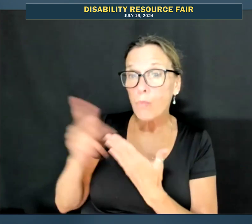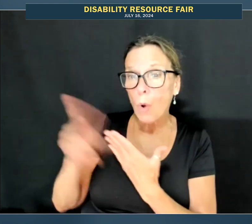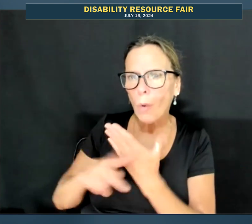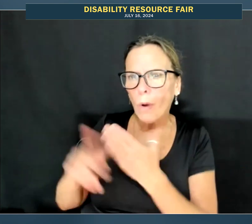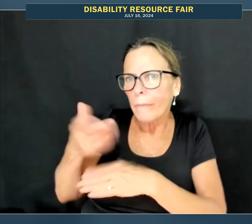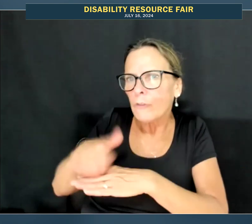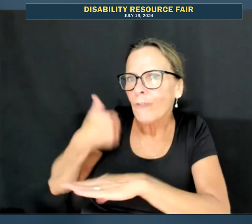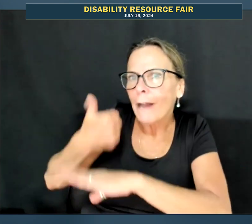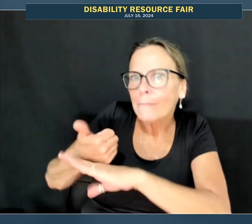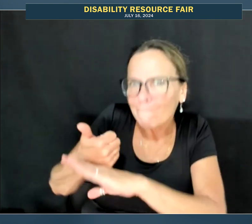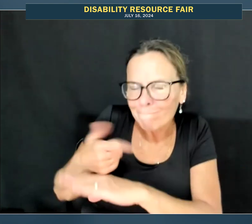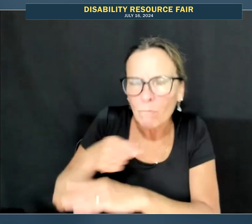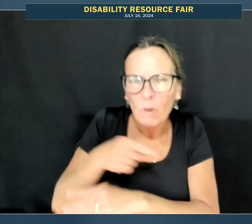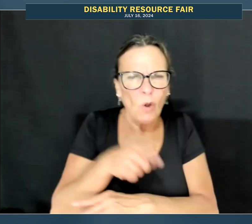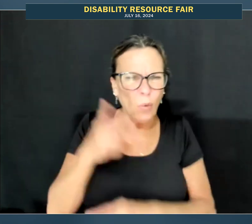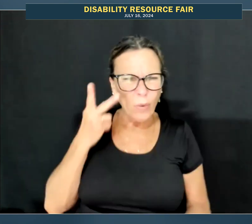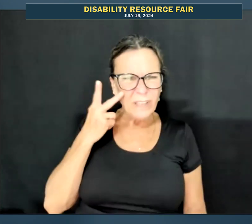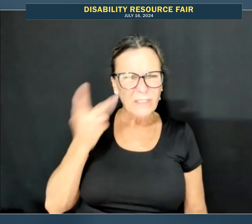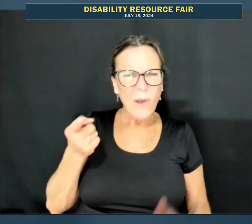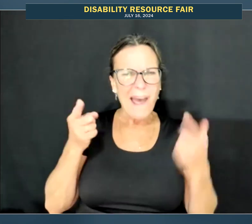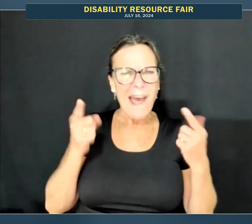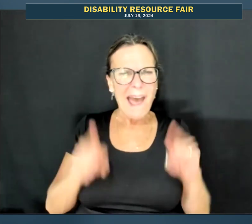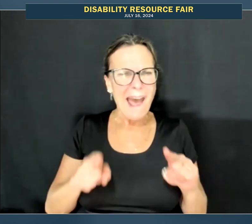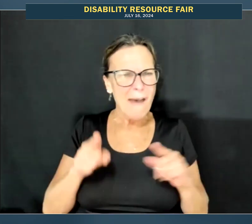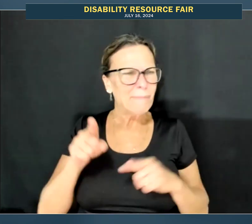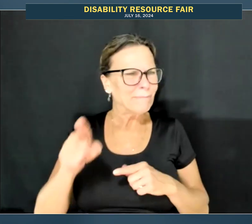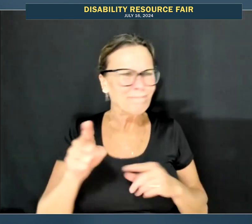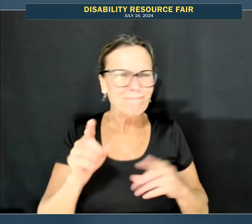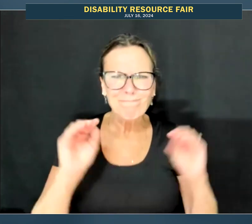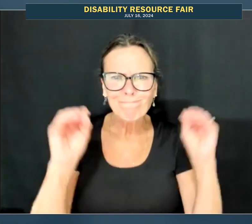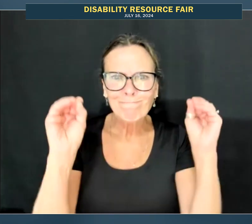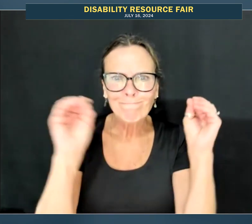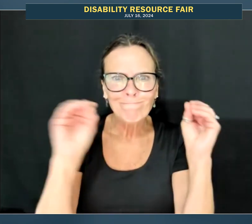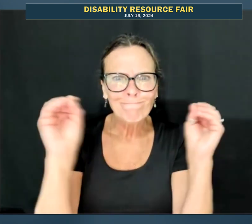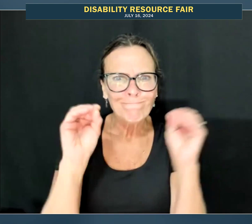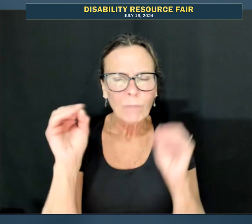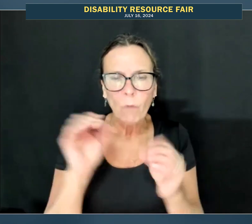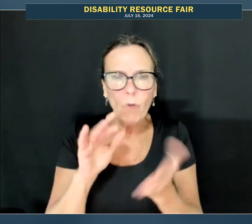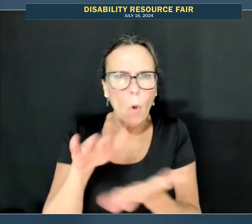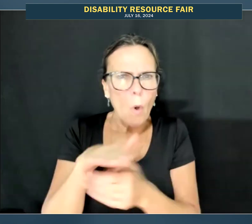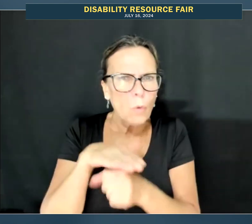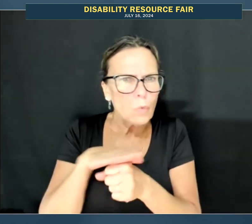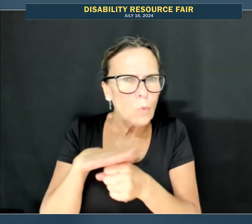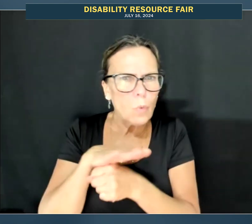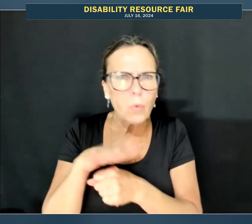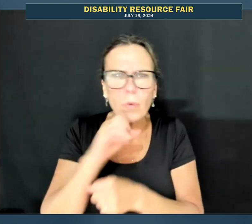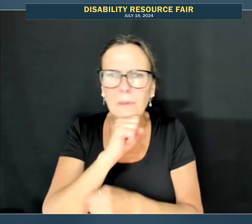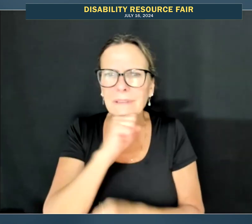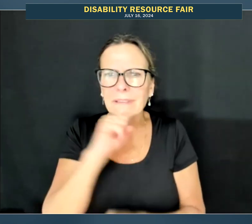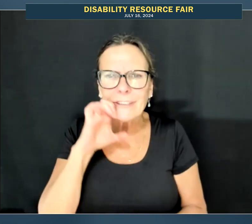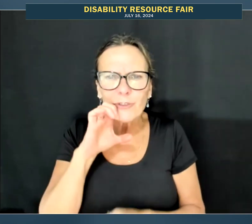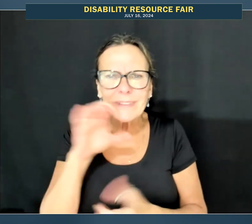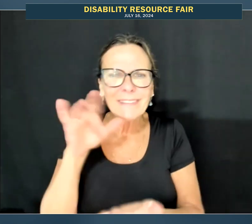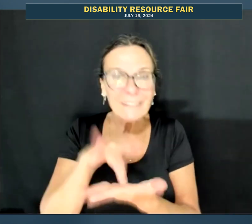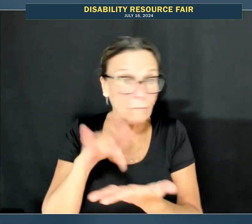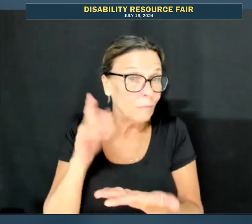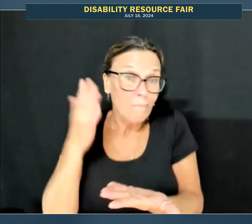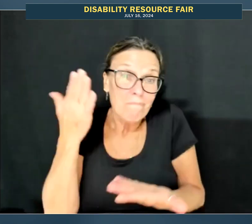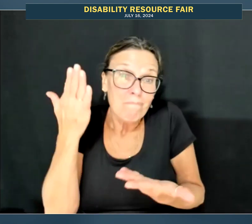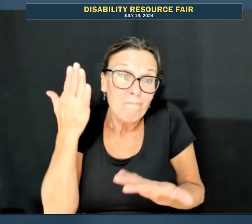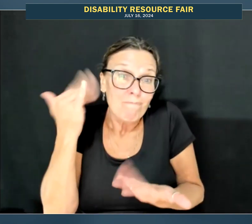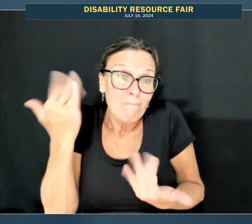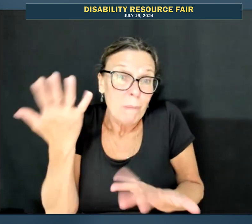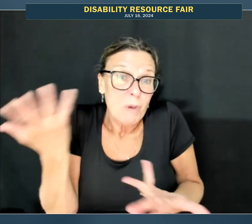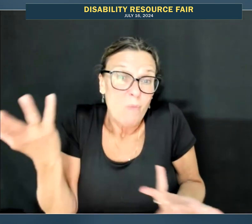we saw a void being created, local senior centers, maybe due to COVID, due to lack